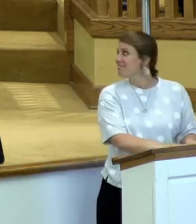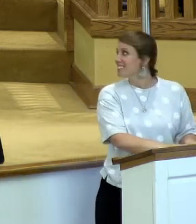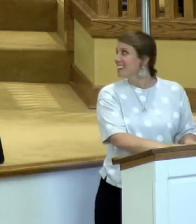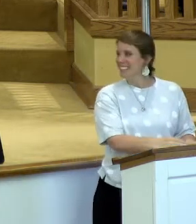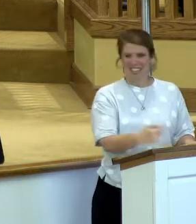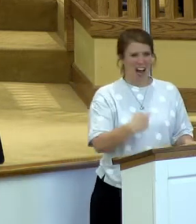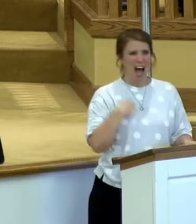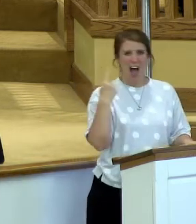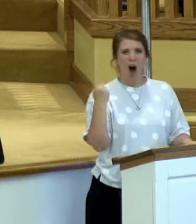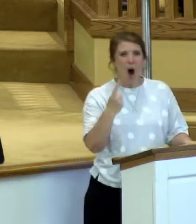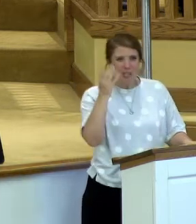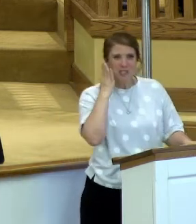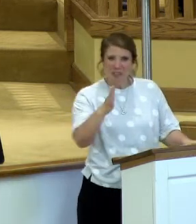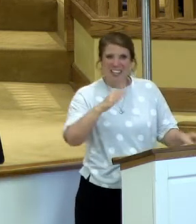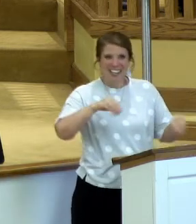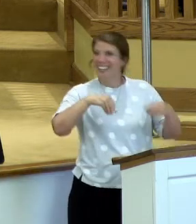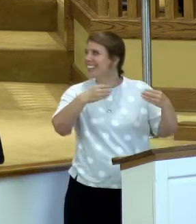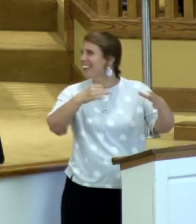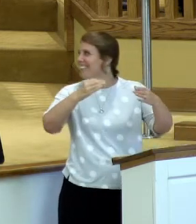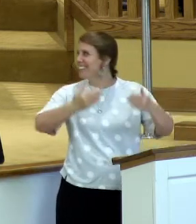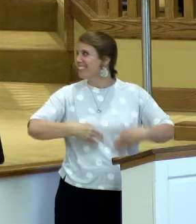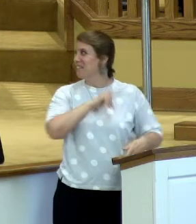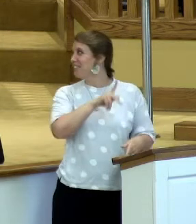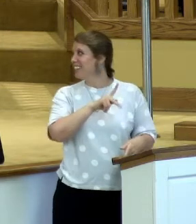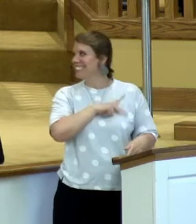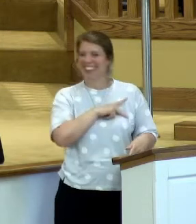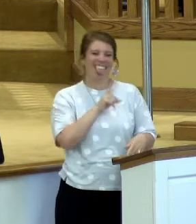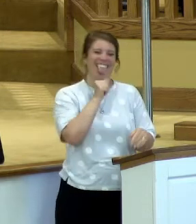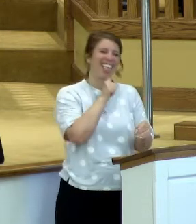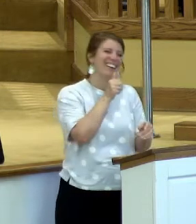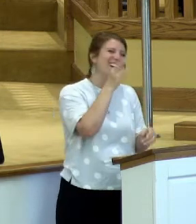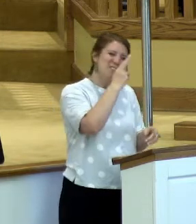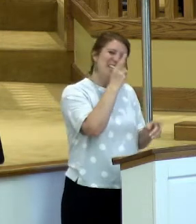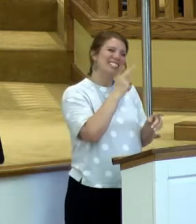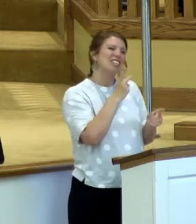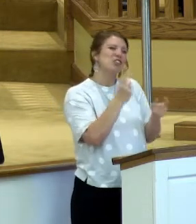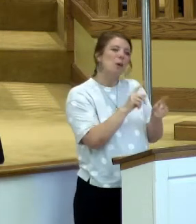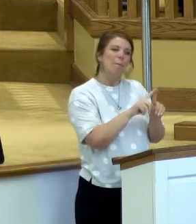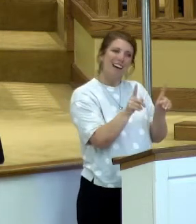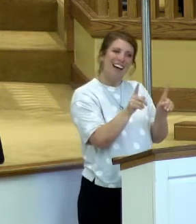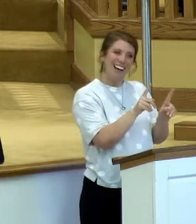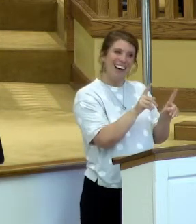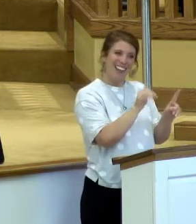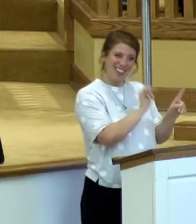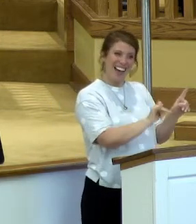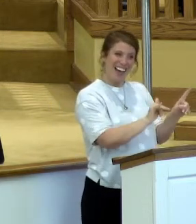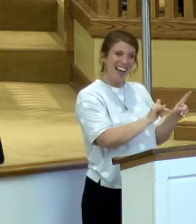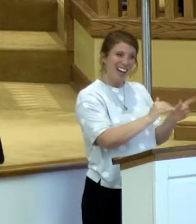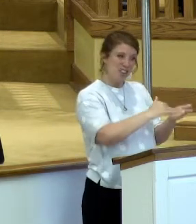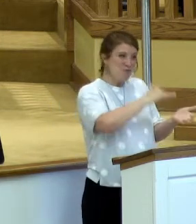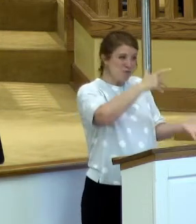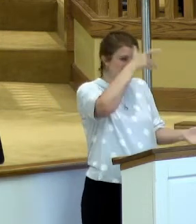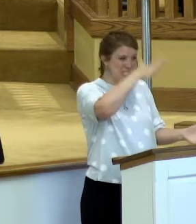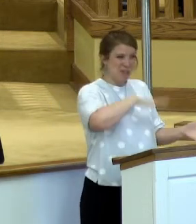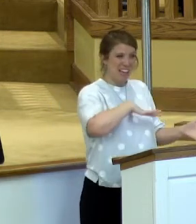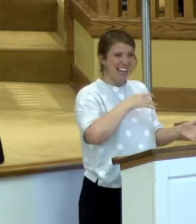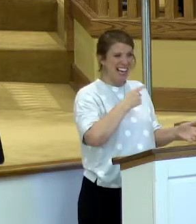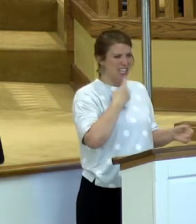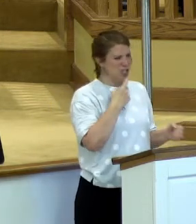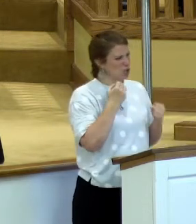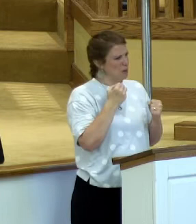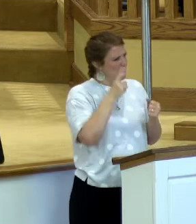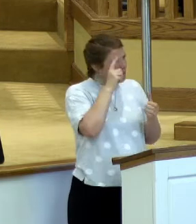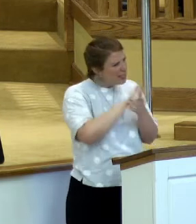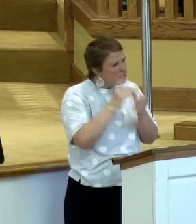I will give an invitation tonight just for that. No, that's not the reason we do it here. But it was a blessing to hear a man believe